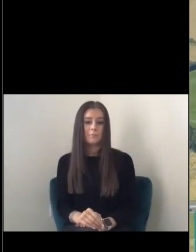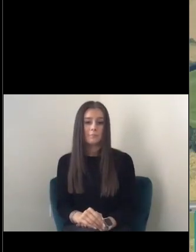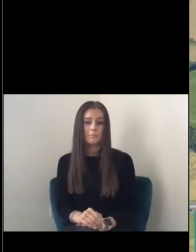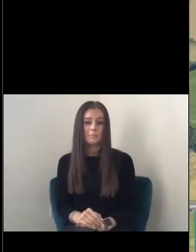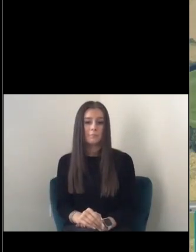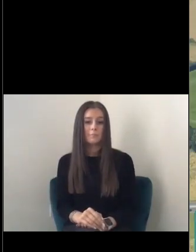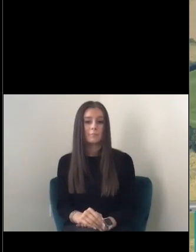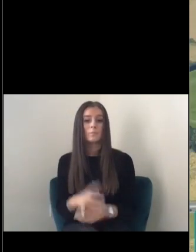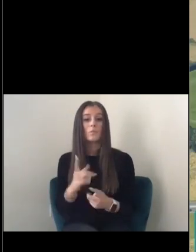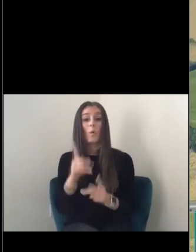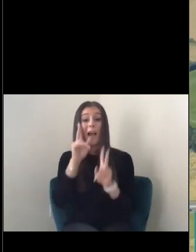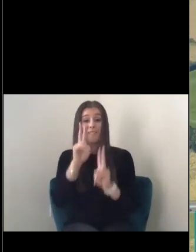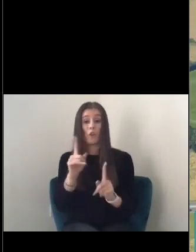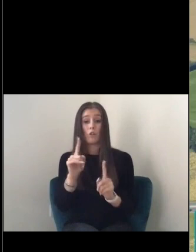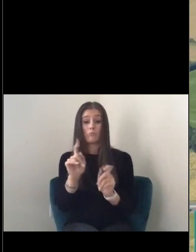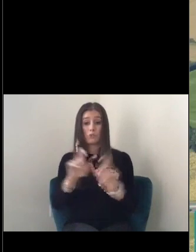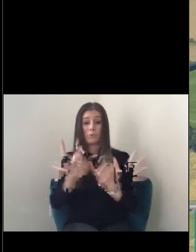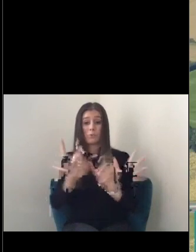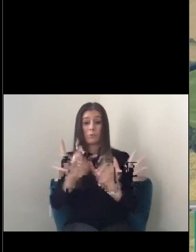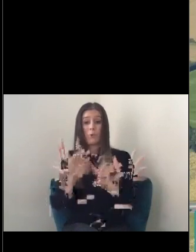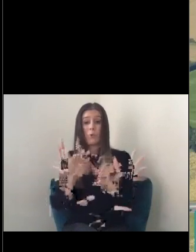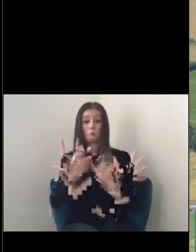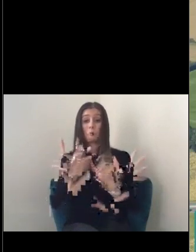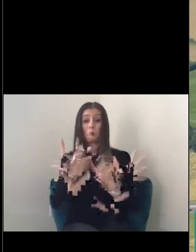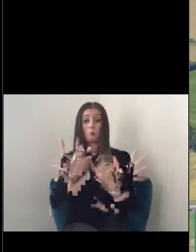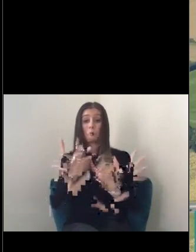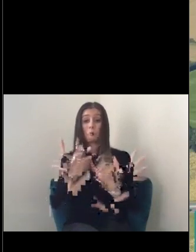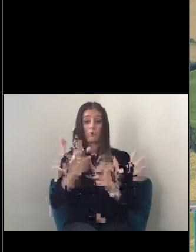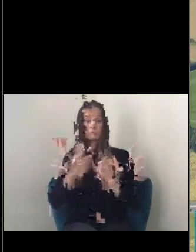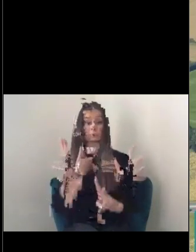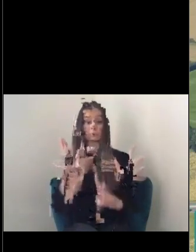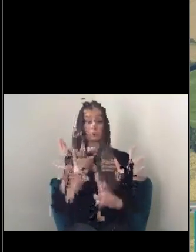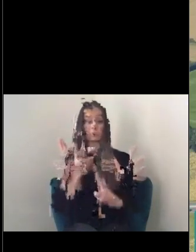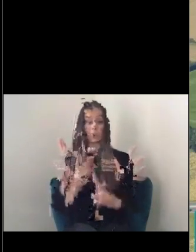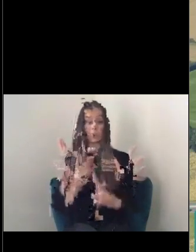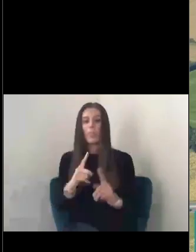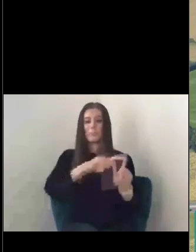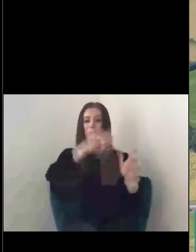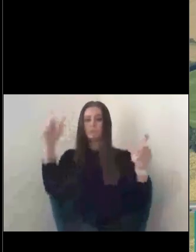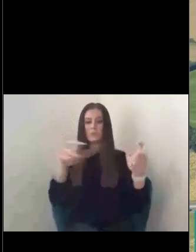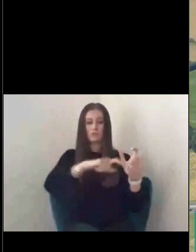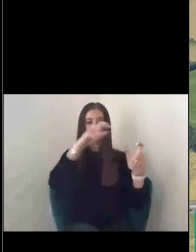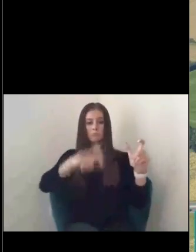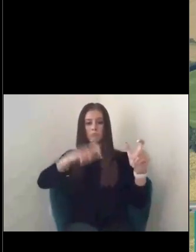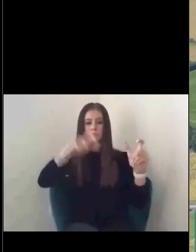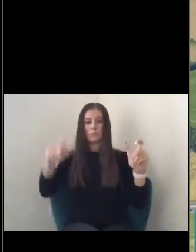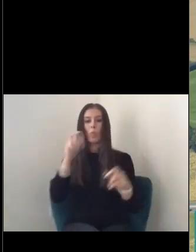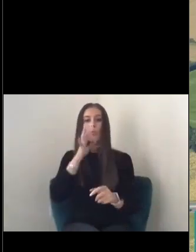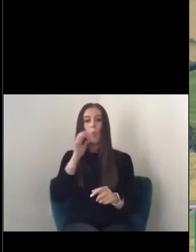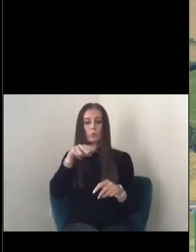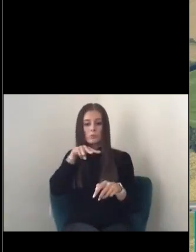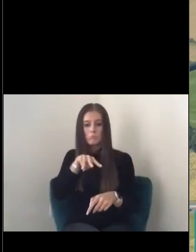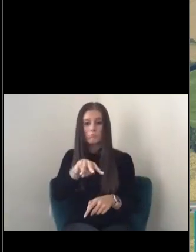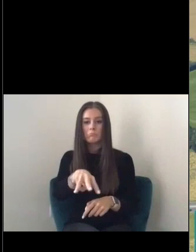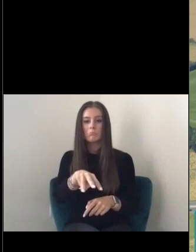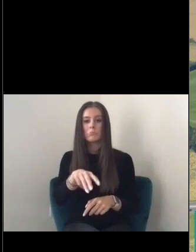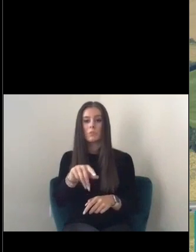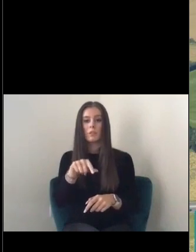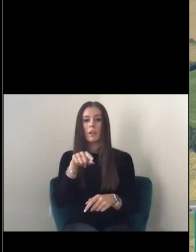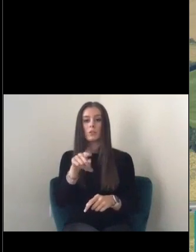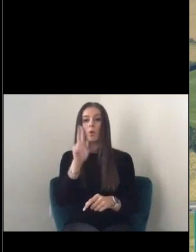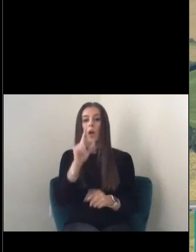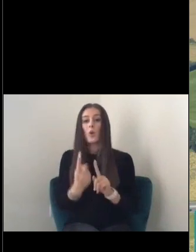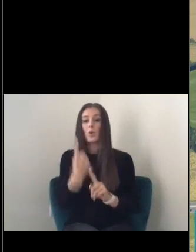So on the screen right now, I hope, is one of the viaducts and embankments in the area of the Mardyke River, north of the A13